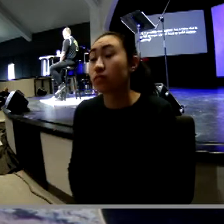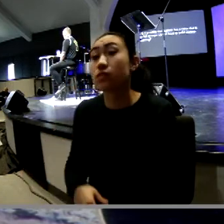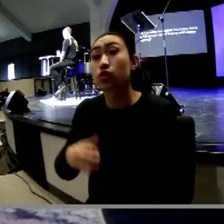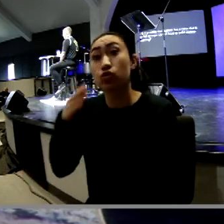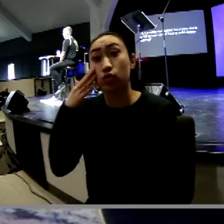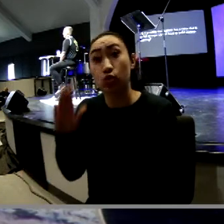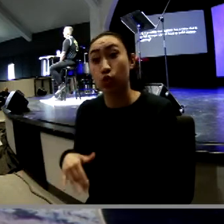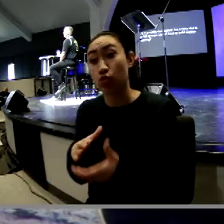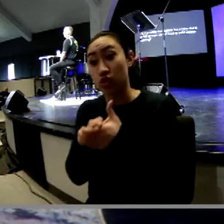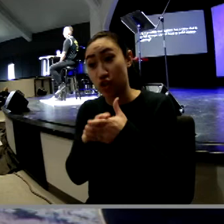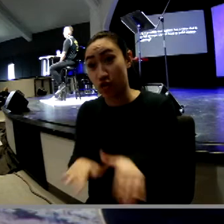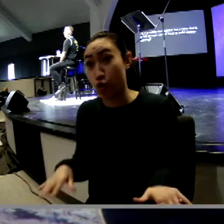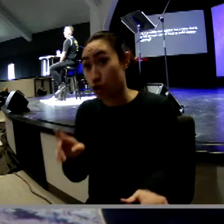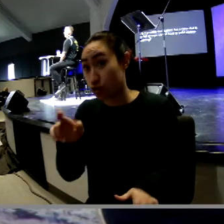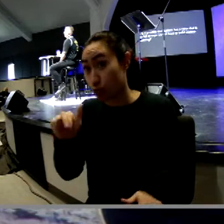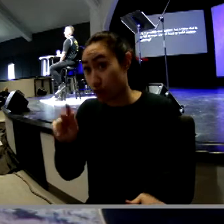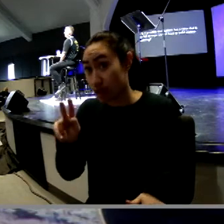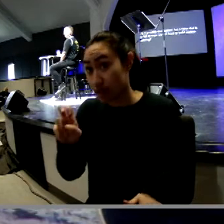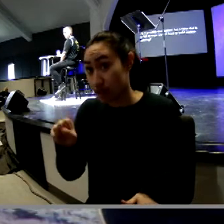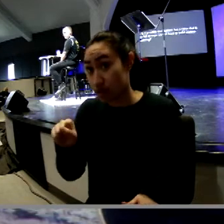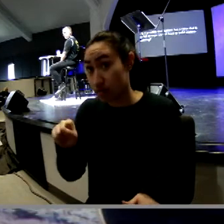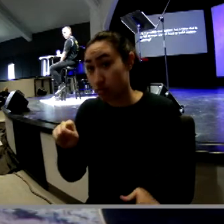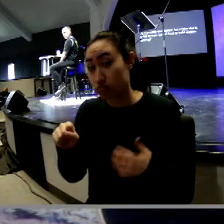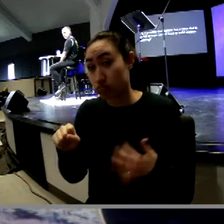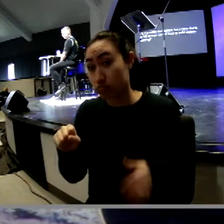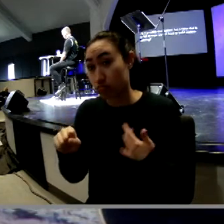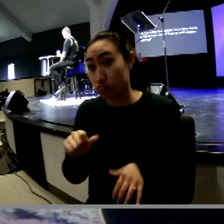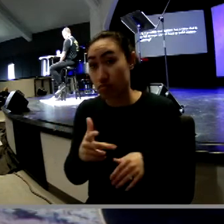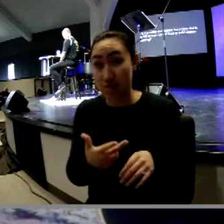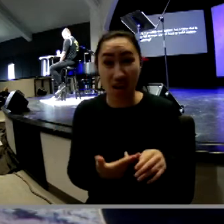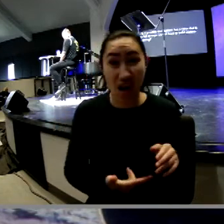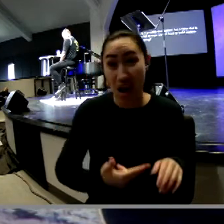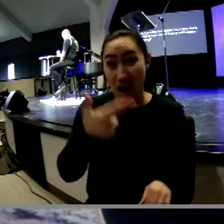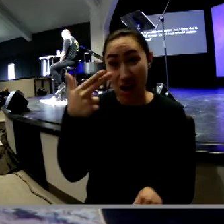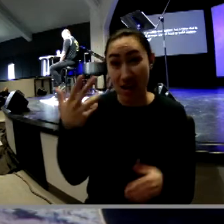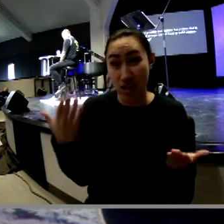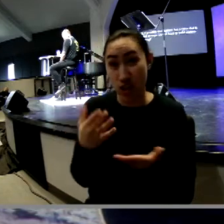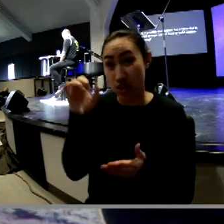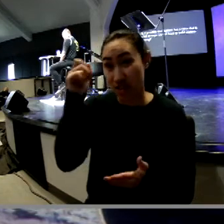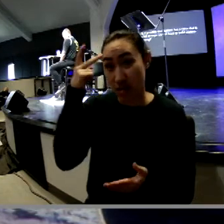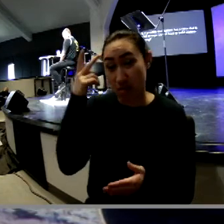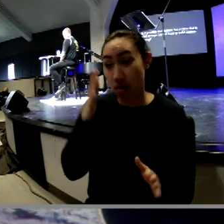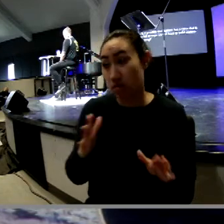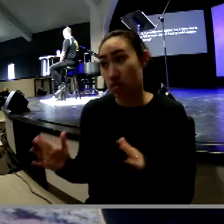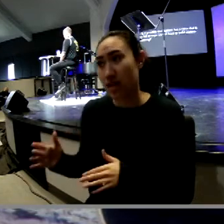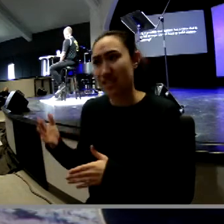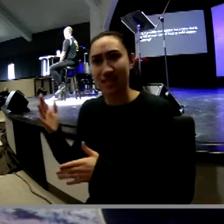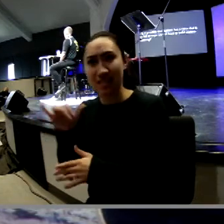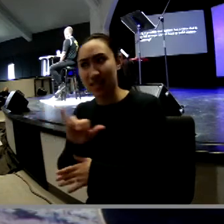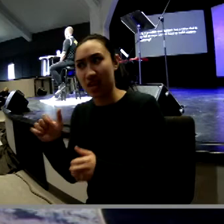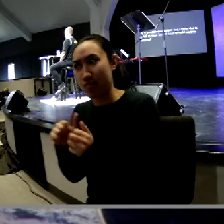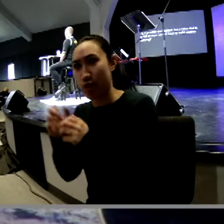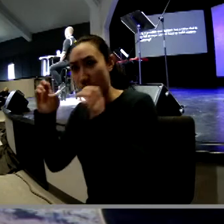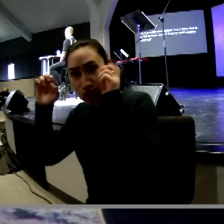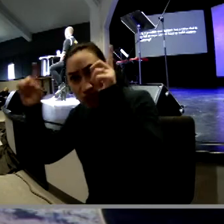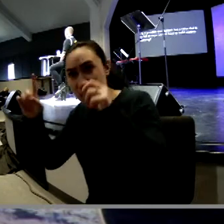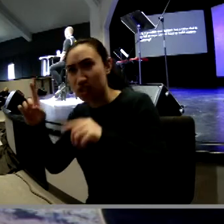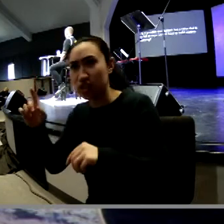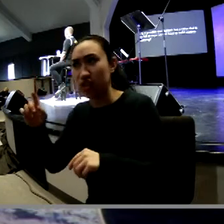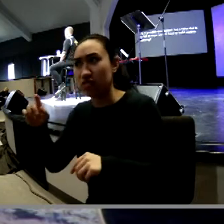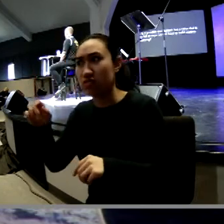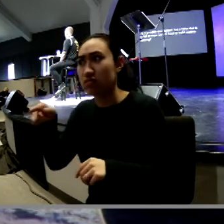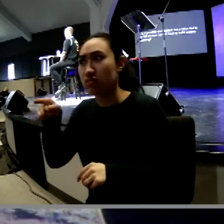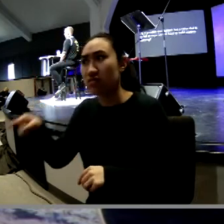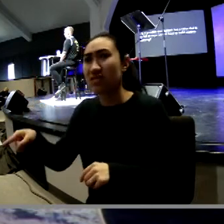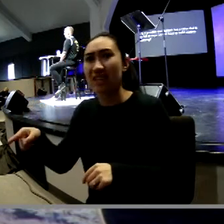What about the mentorship programs that are struggling in the Title I schools? What about feeding the homeless people at